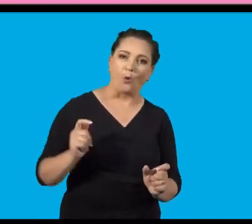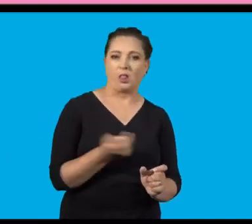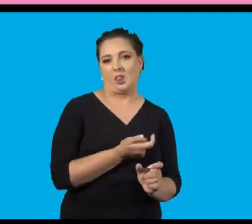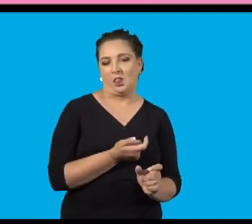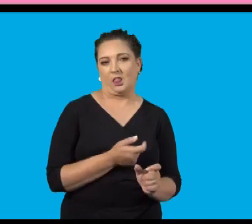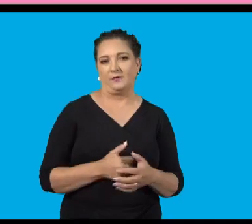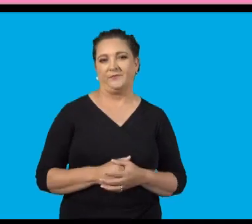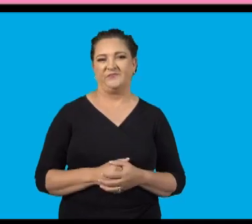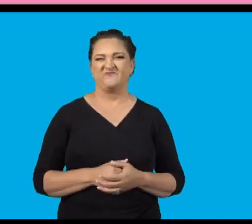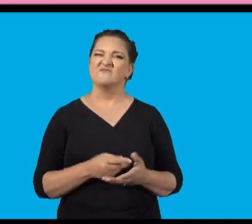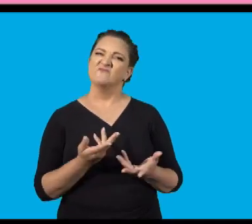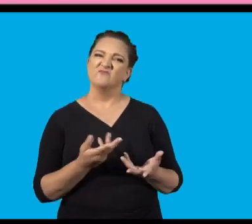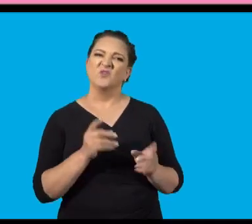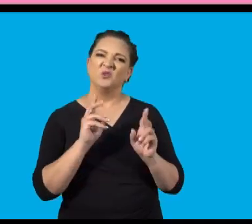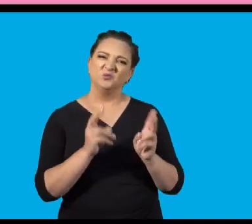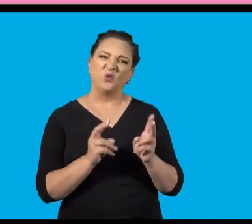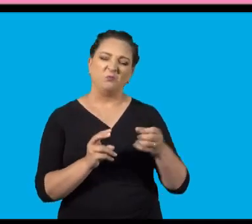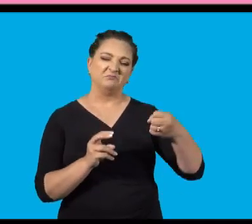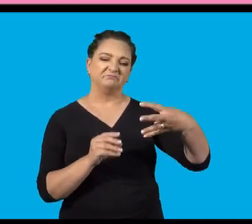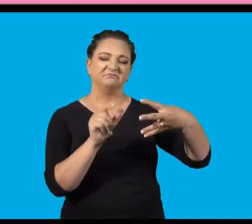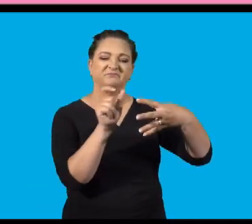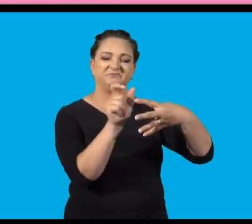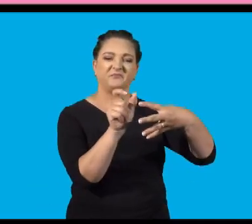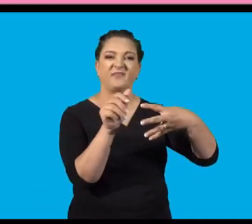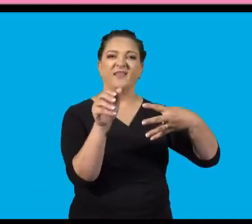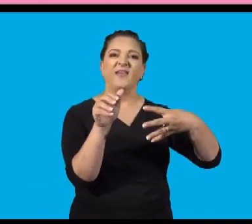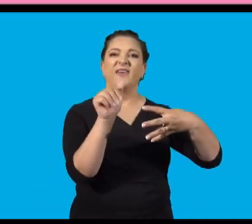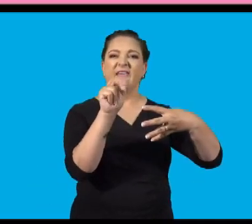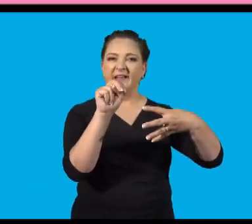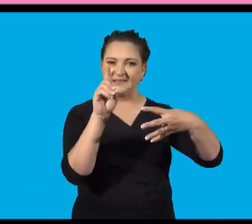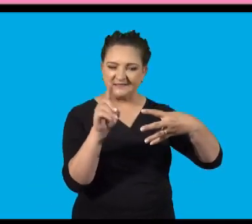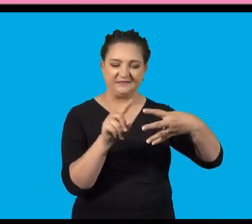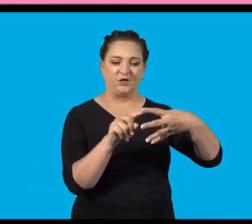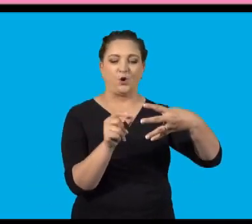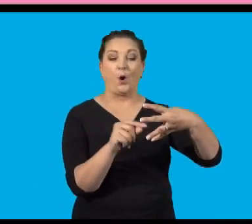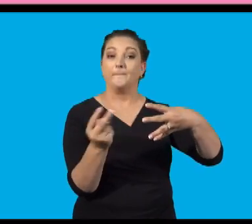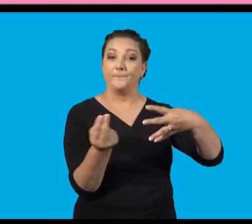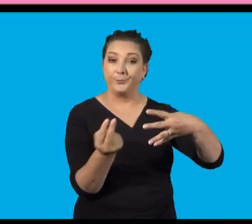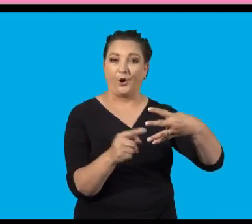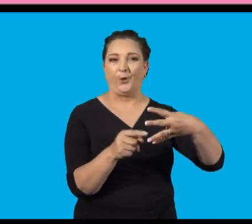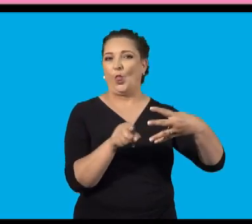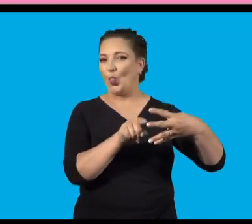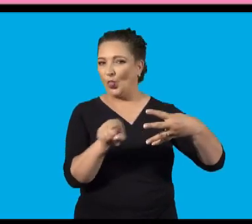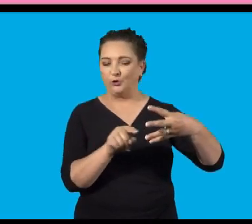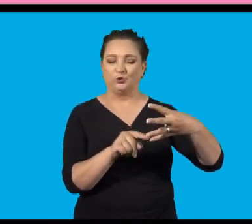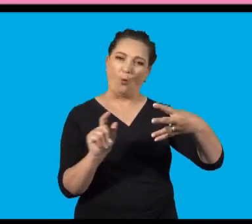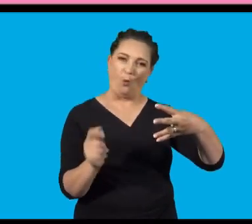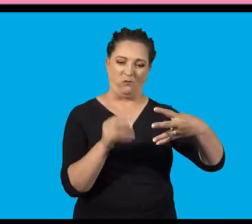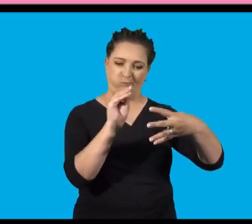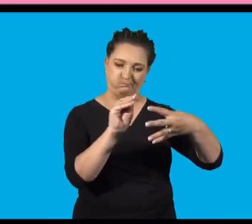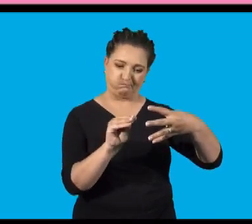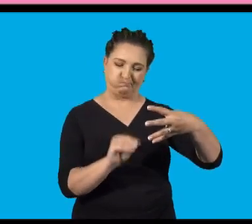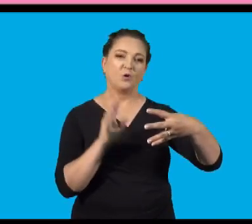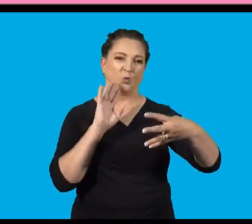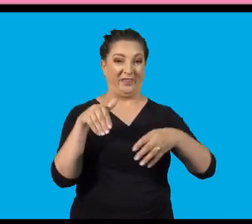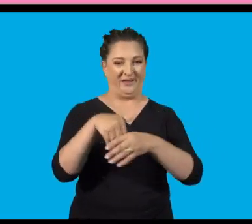all. Usually, when your plural subject is indicated in a sentence, it will use